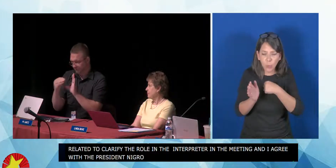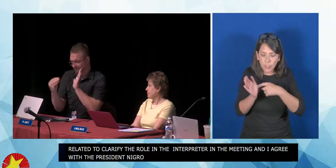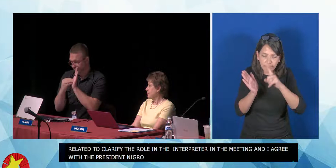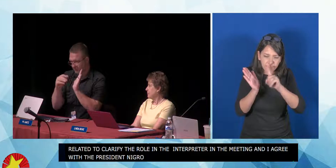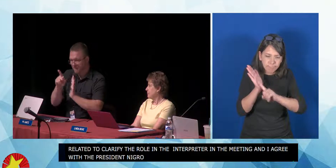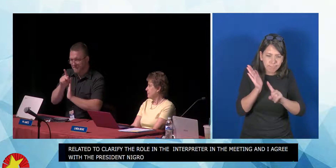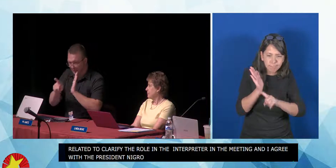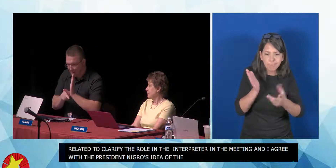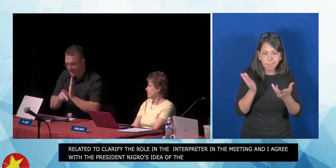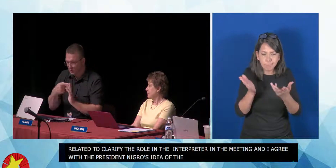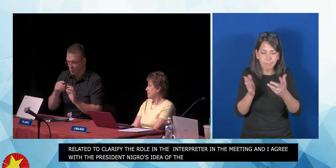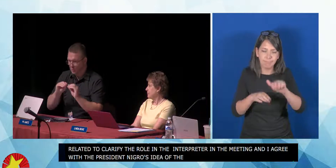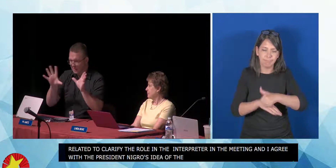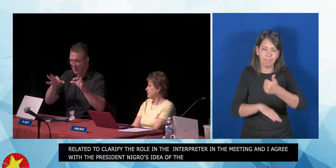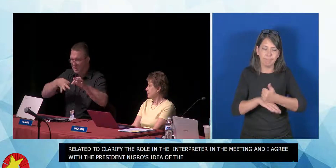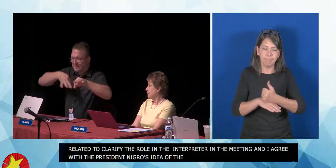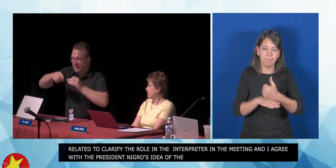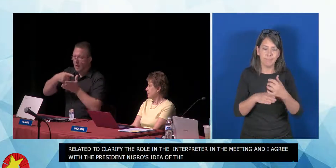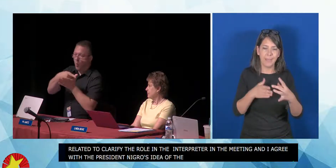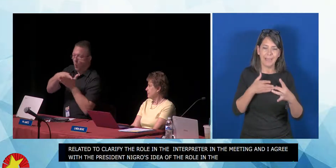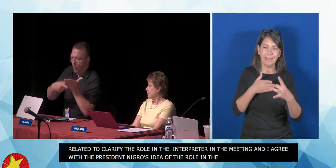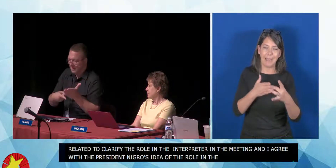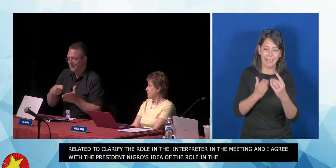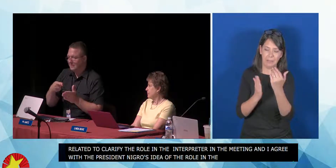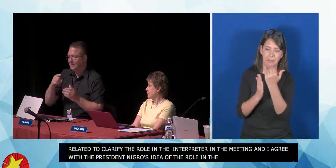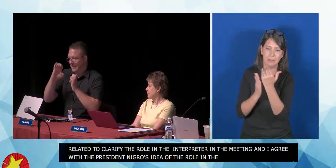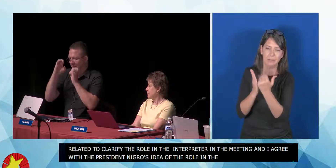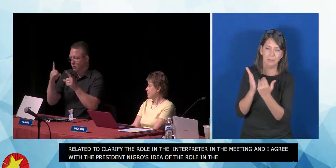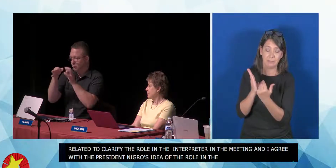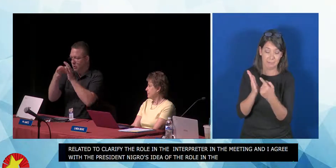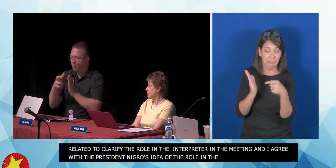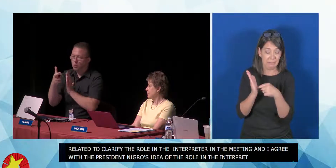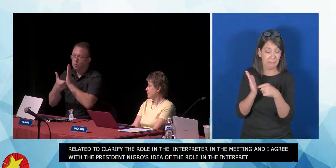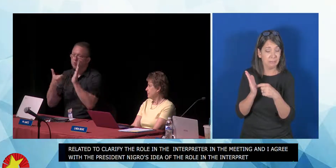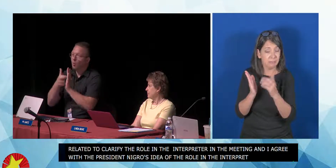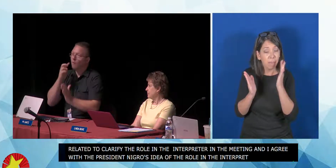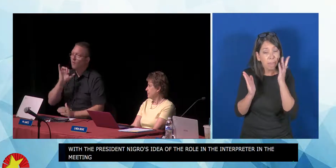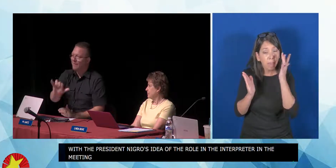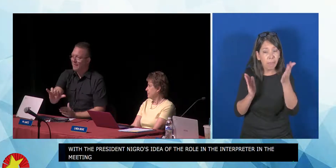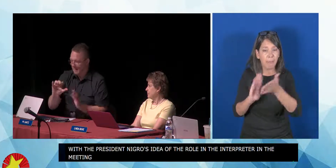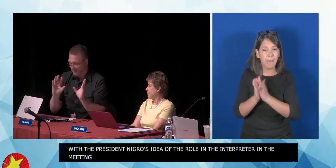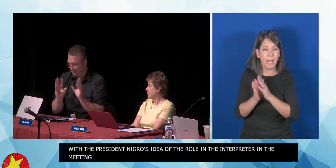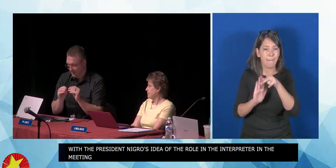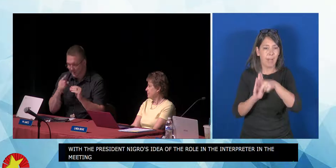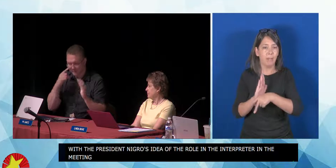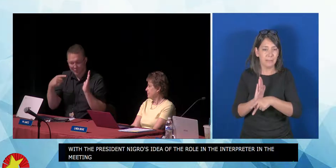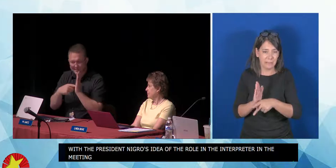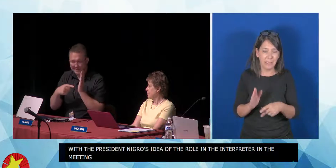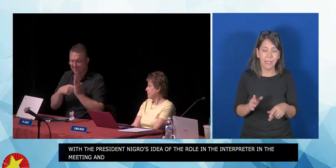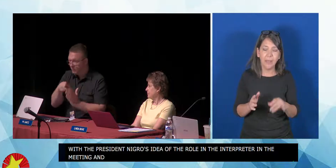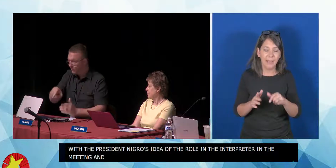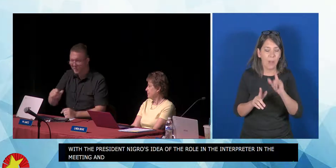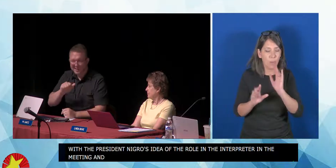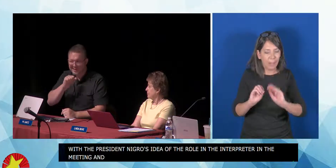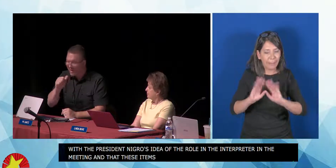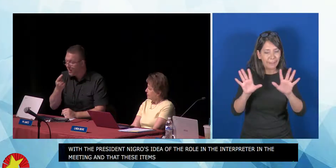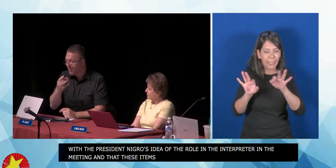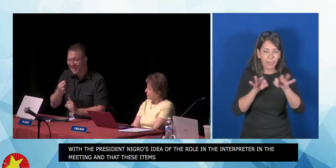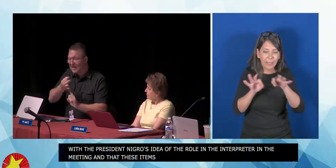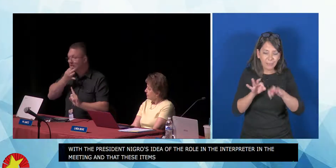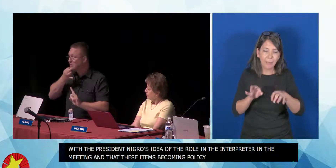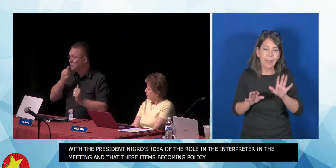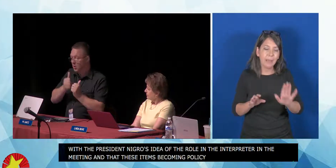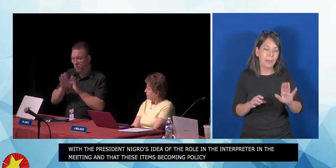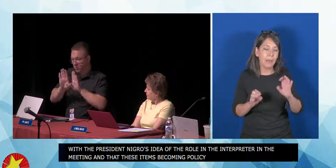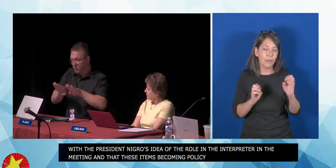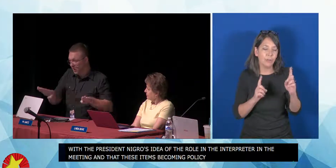some guidance and potentially becoming policy, clearly delineating the educational interpreter's role in an IEP